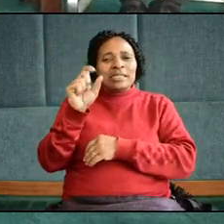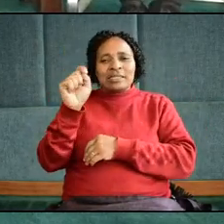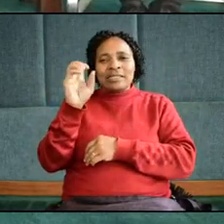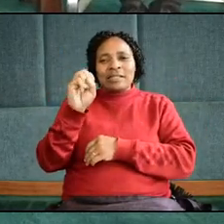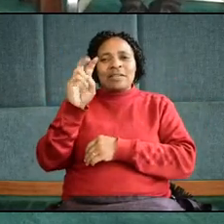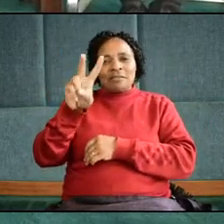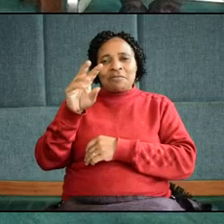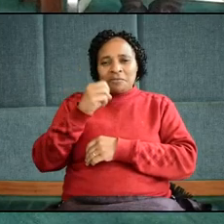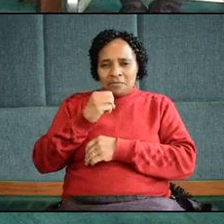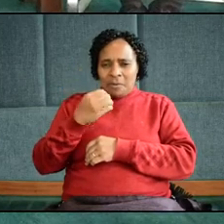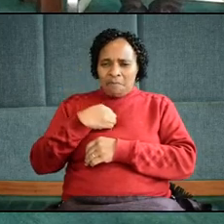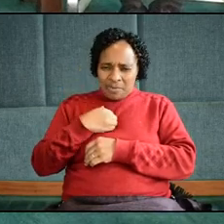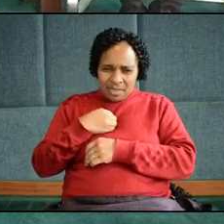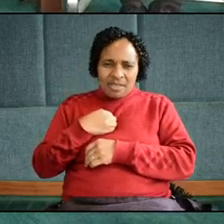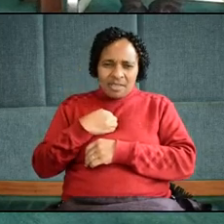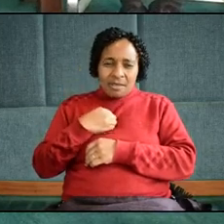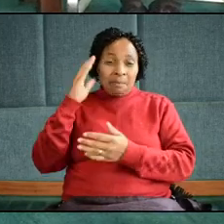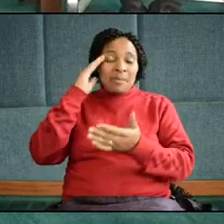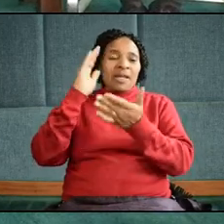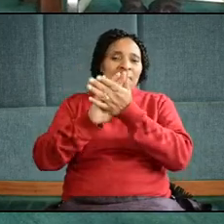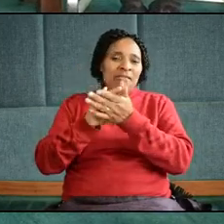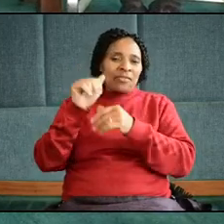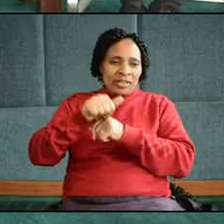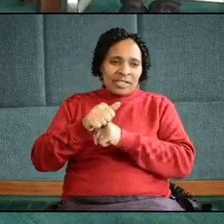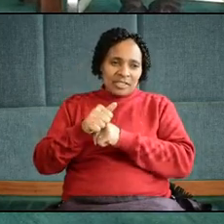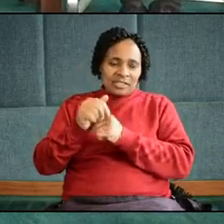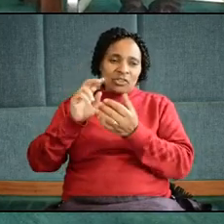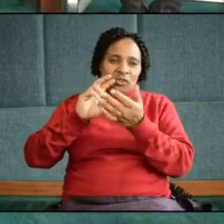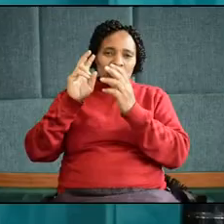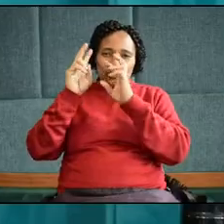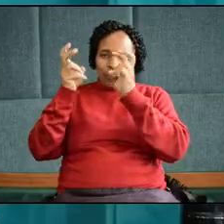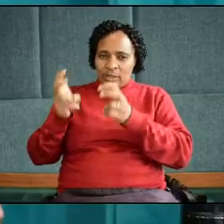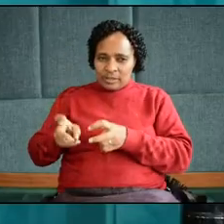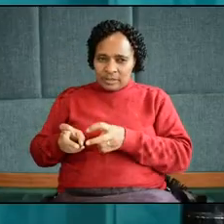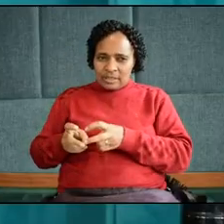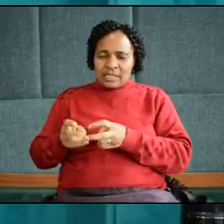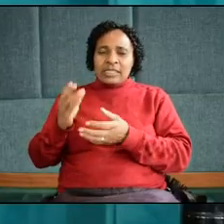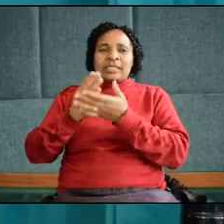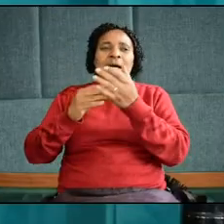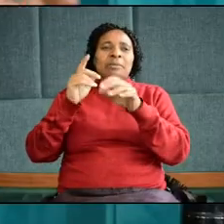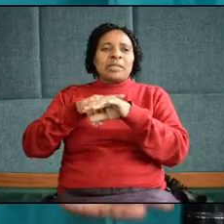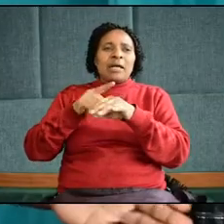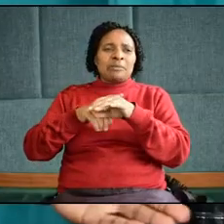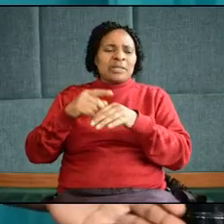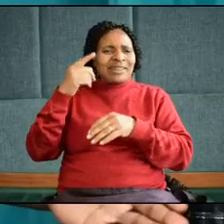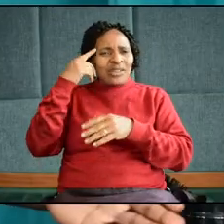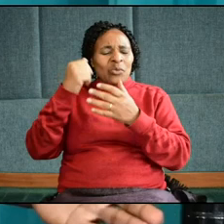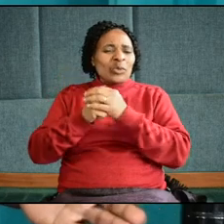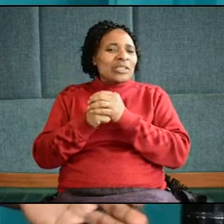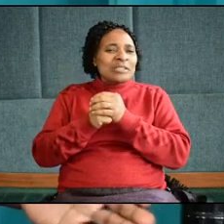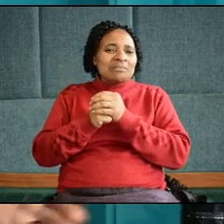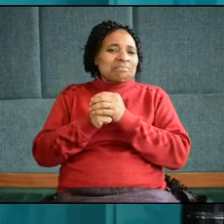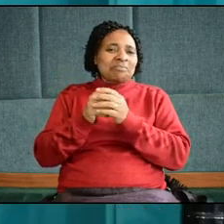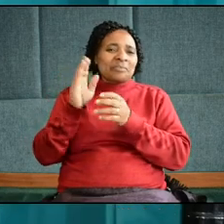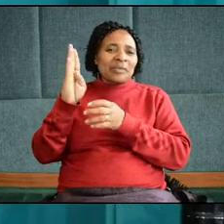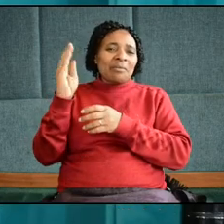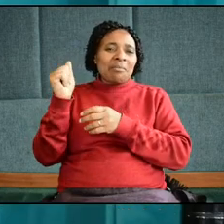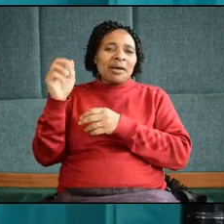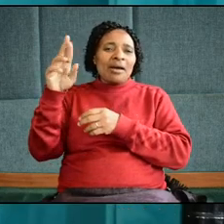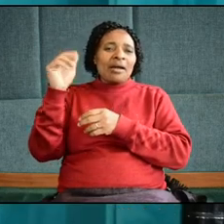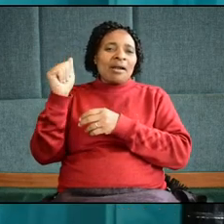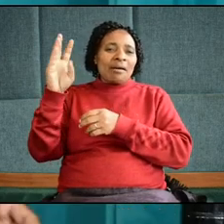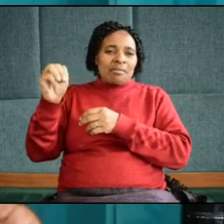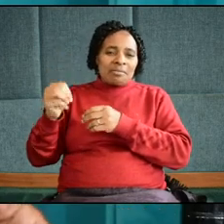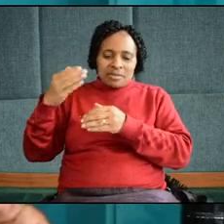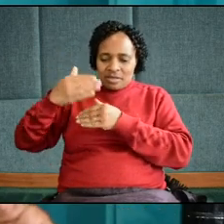I believe in this aspect. When you're relating to God, sometimes we tend to lean towards Balaam's side, mm-hmm.